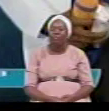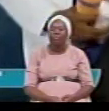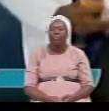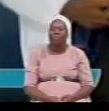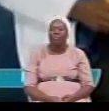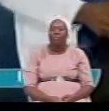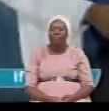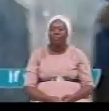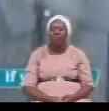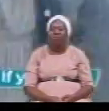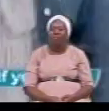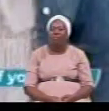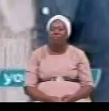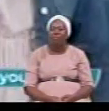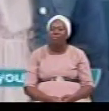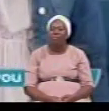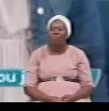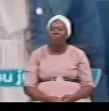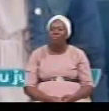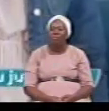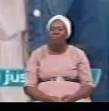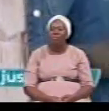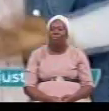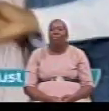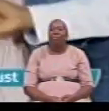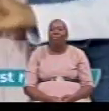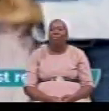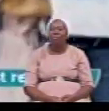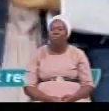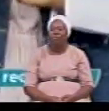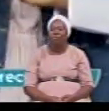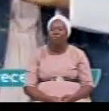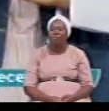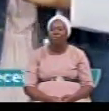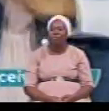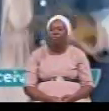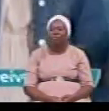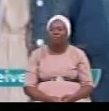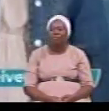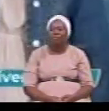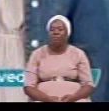I'm Tongomani Jopi from Botswana and Shakajogo Village.